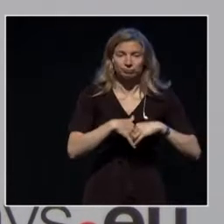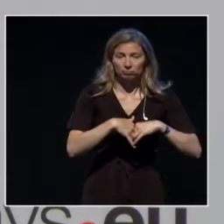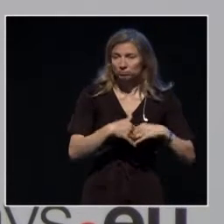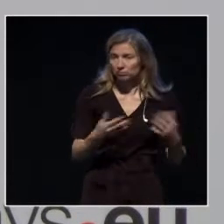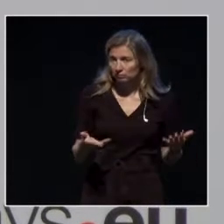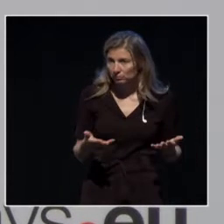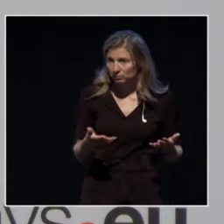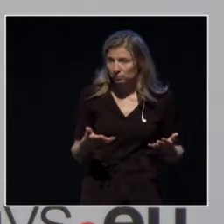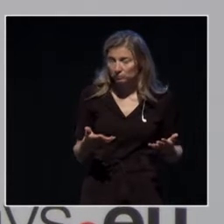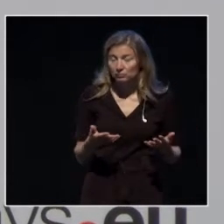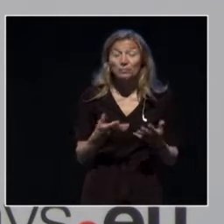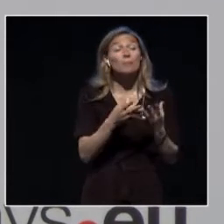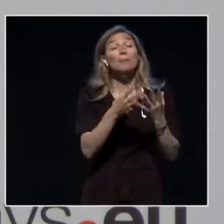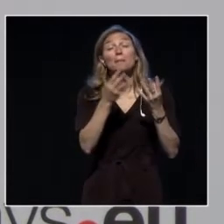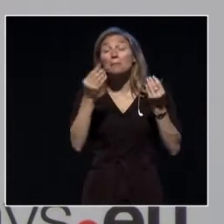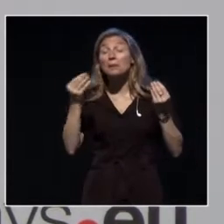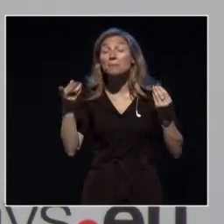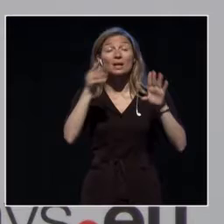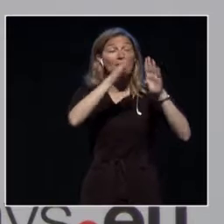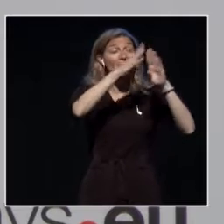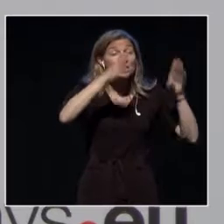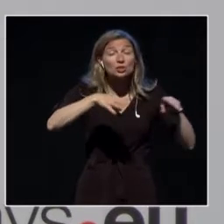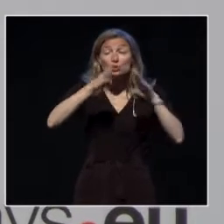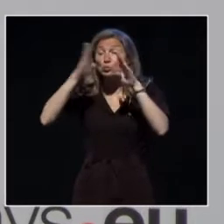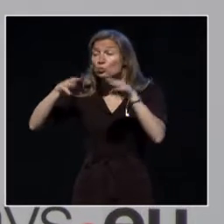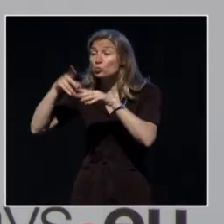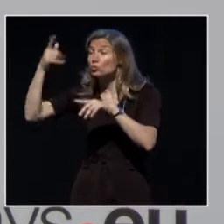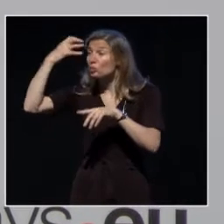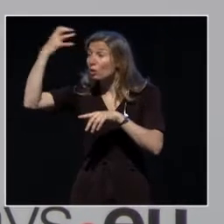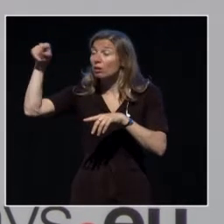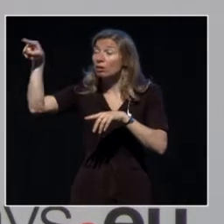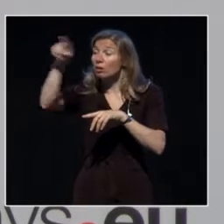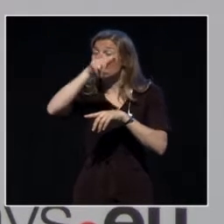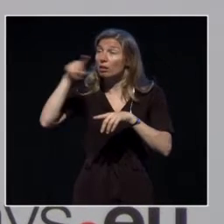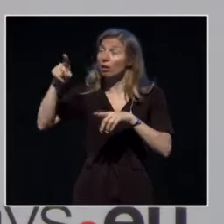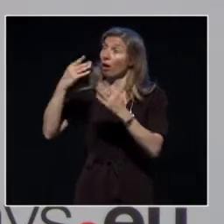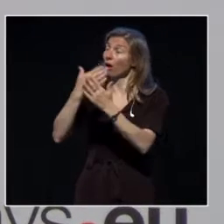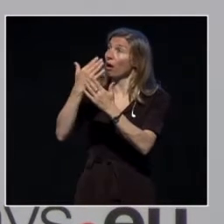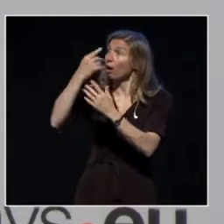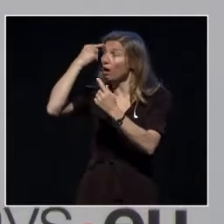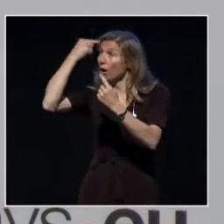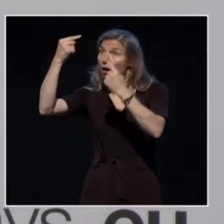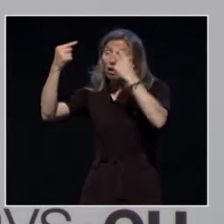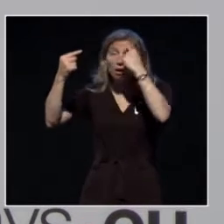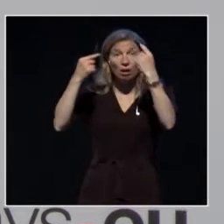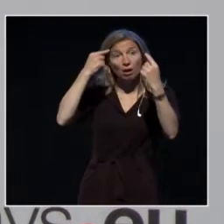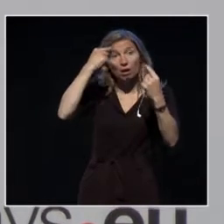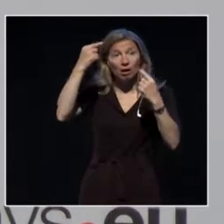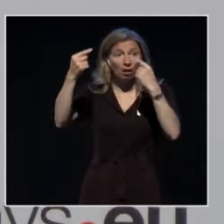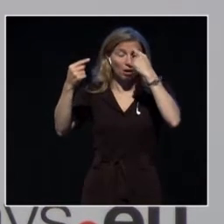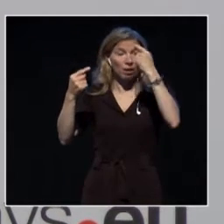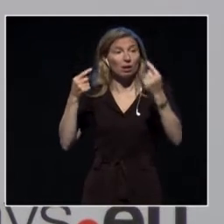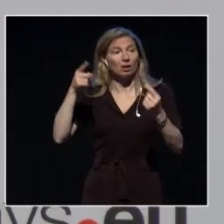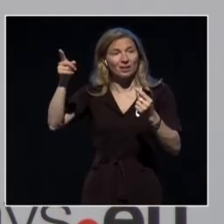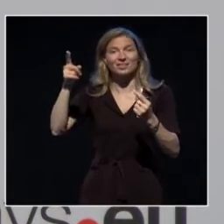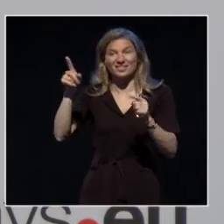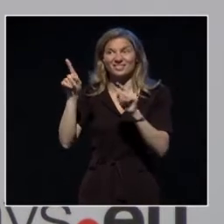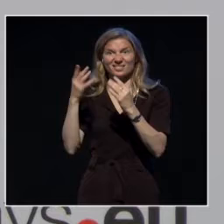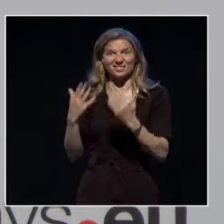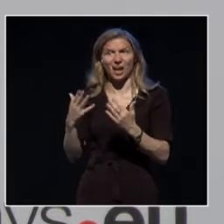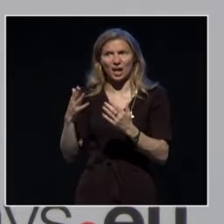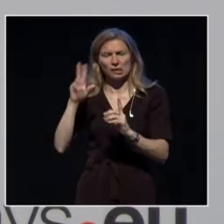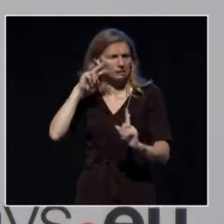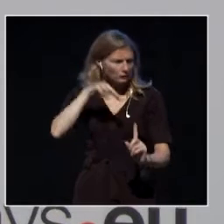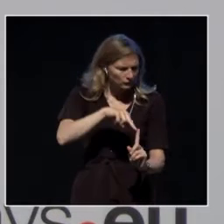of institutional innovation is about how to address startup